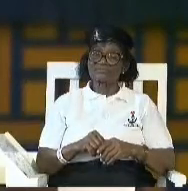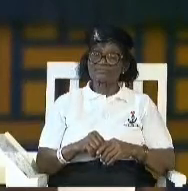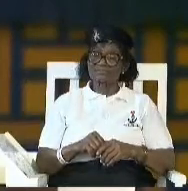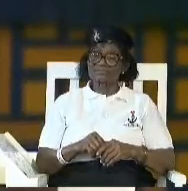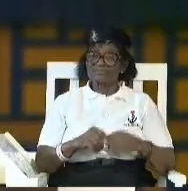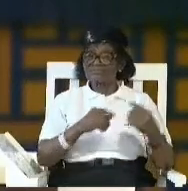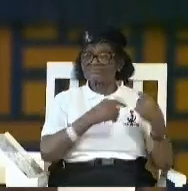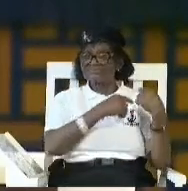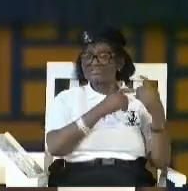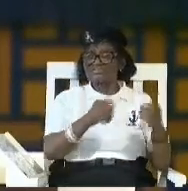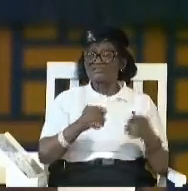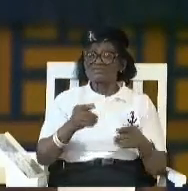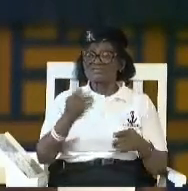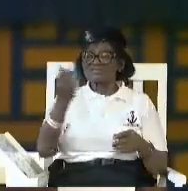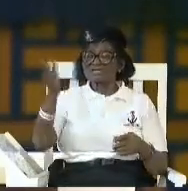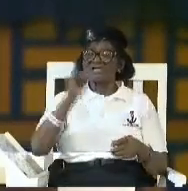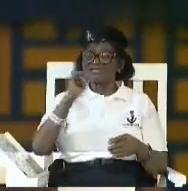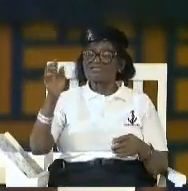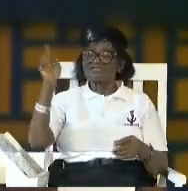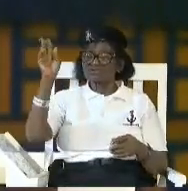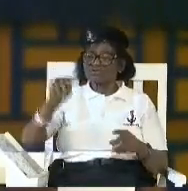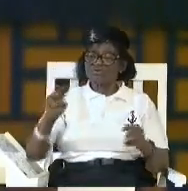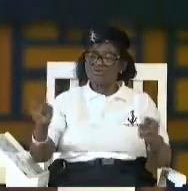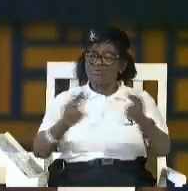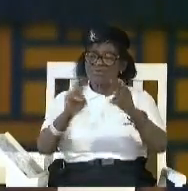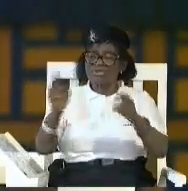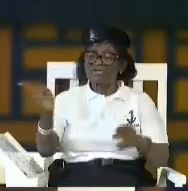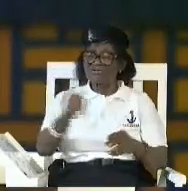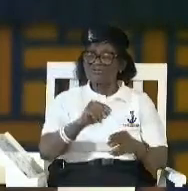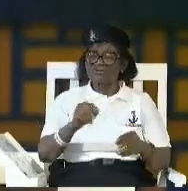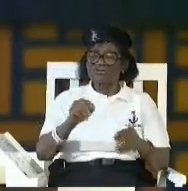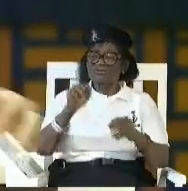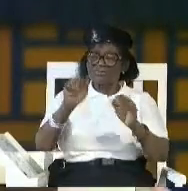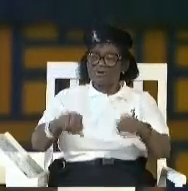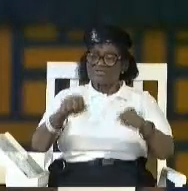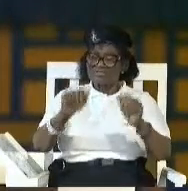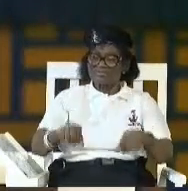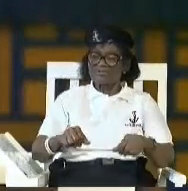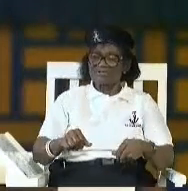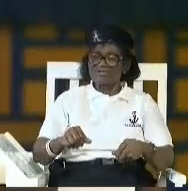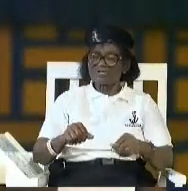Things that there is no way you possibly could see.